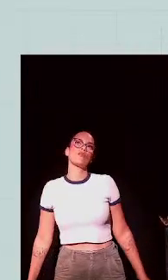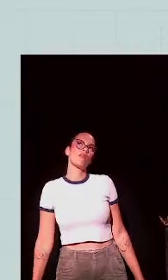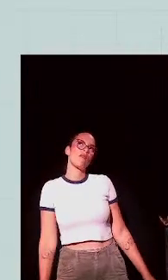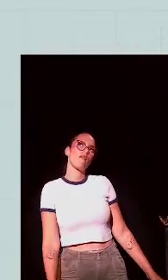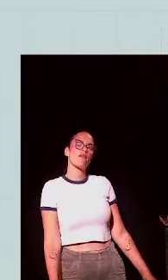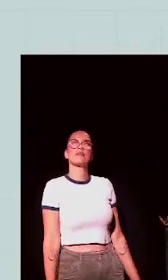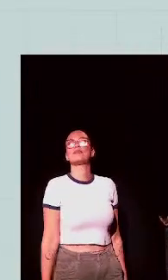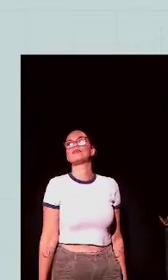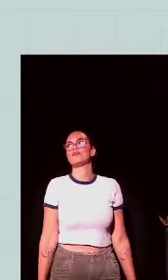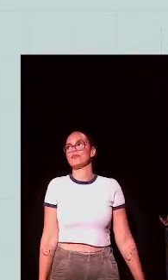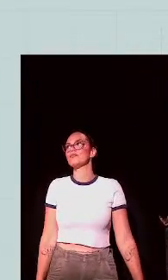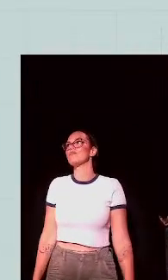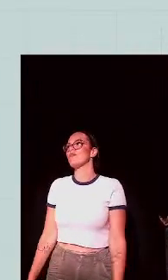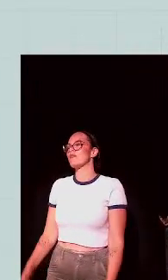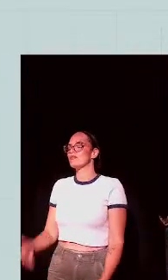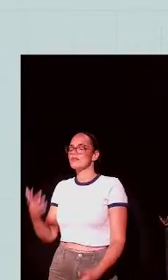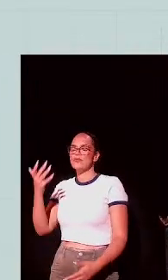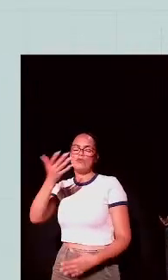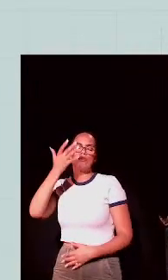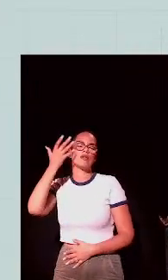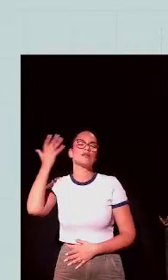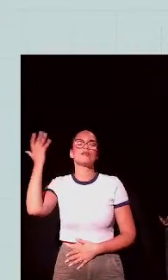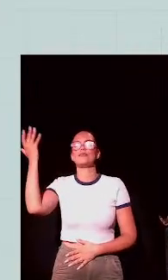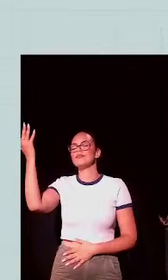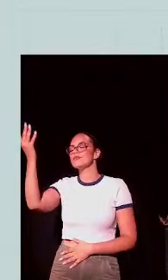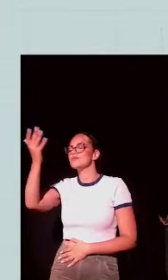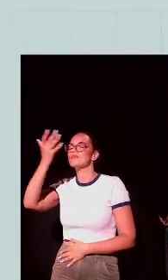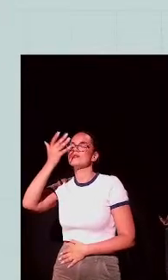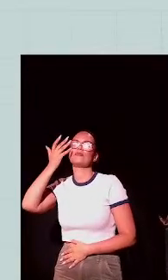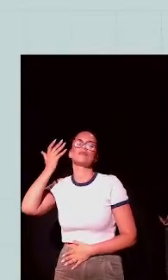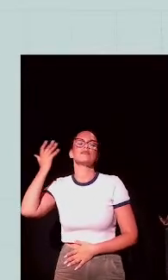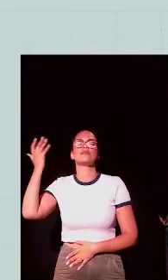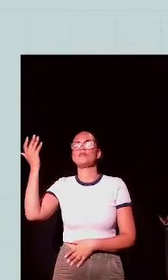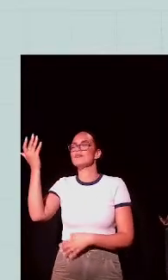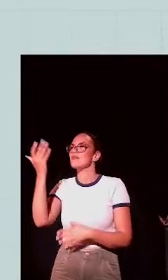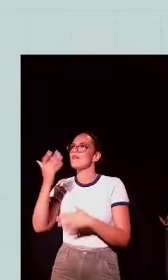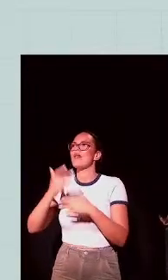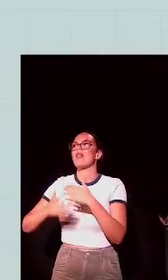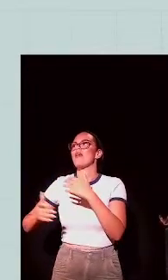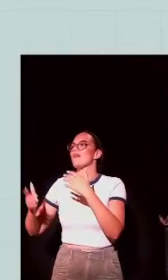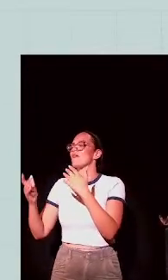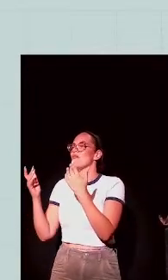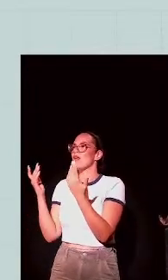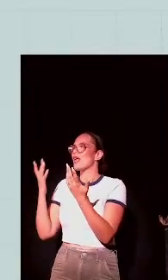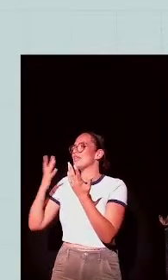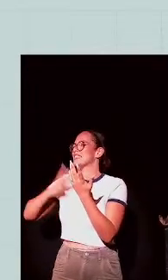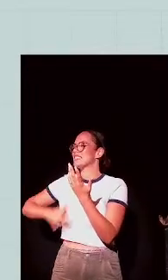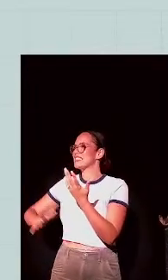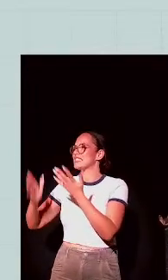I never dreamed that I need somebody.